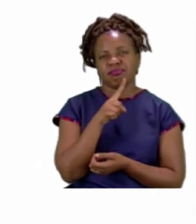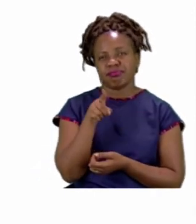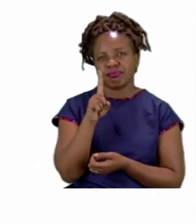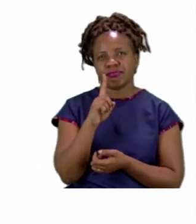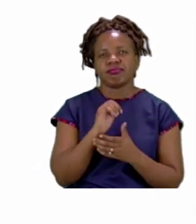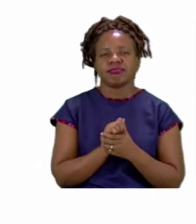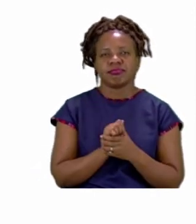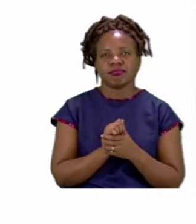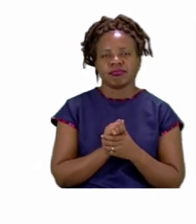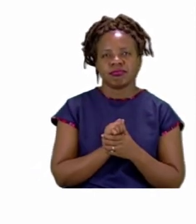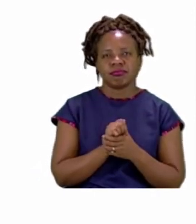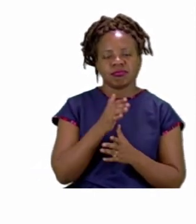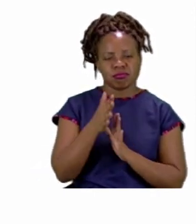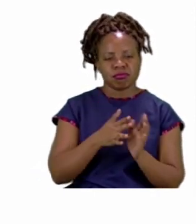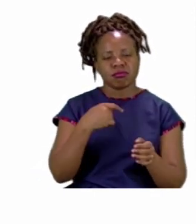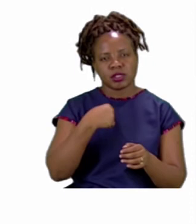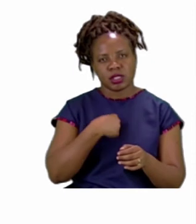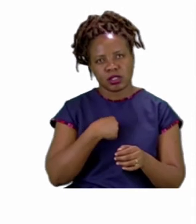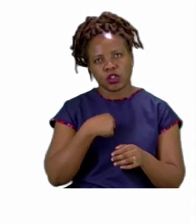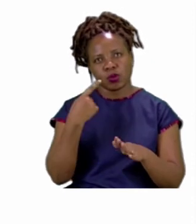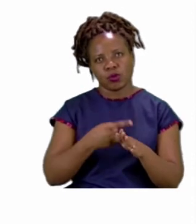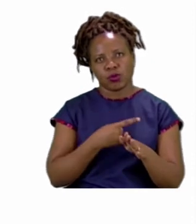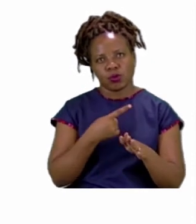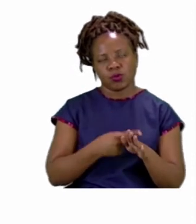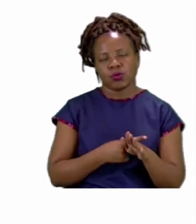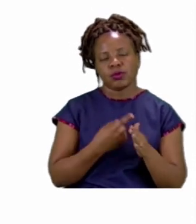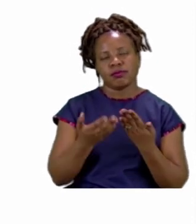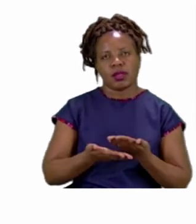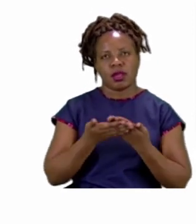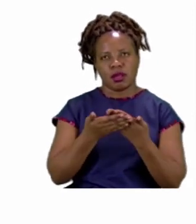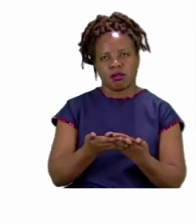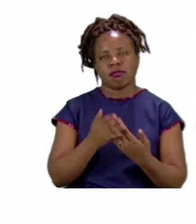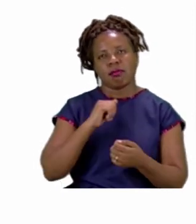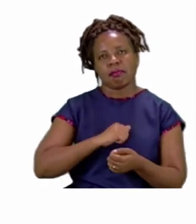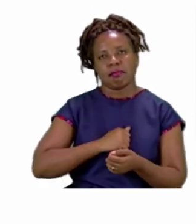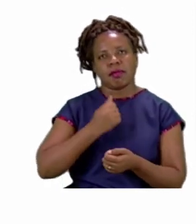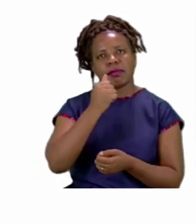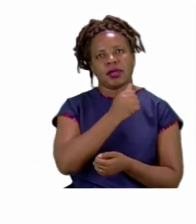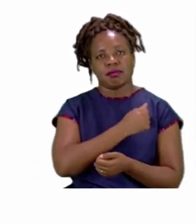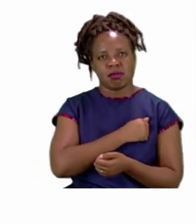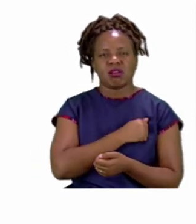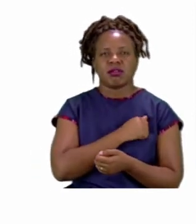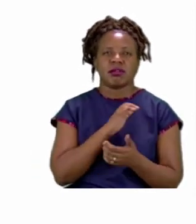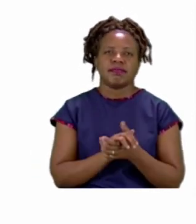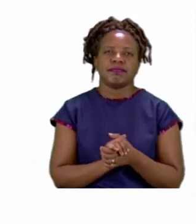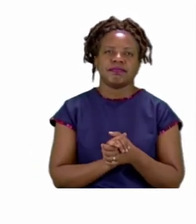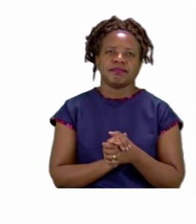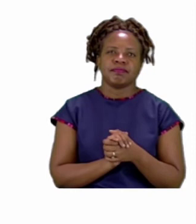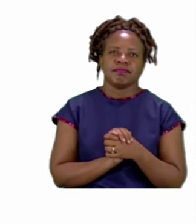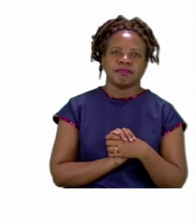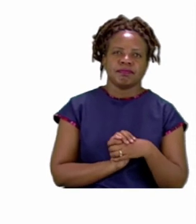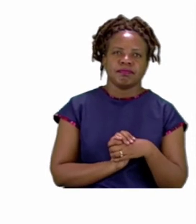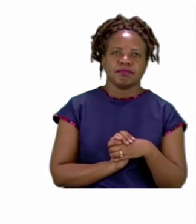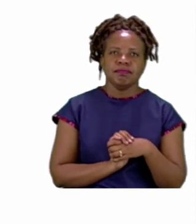Does that sound correct, boys and girls? Yes. Yes, it does. Let's do